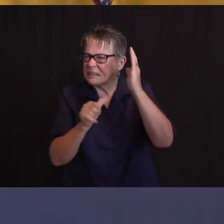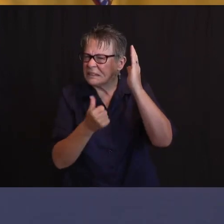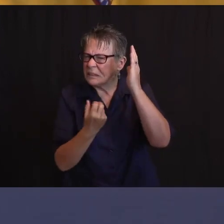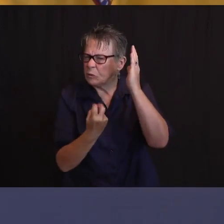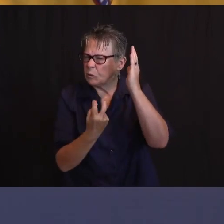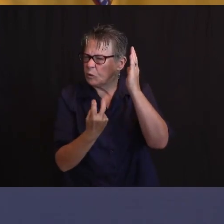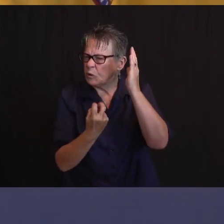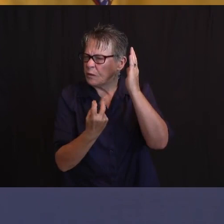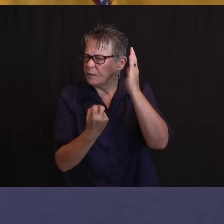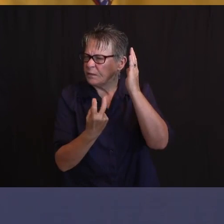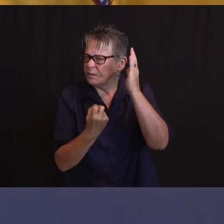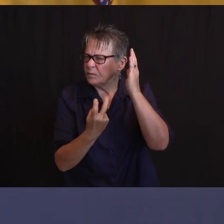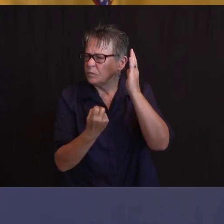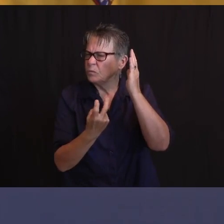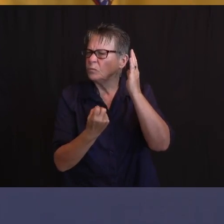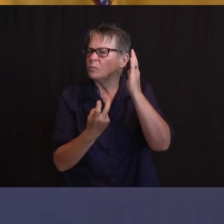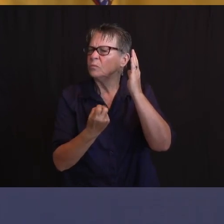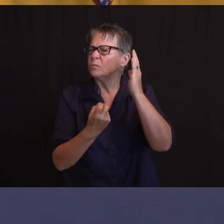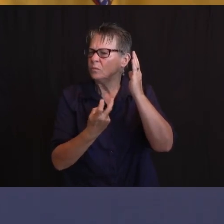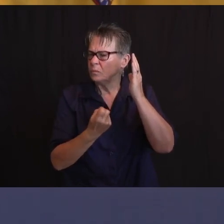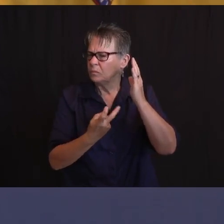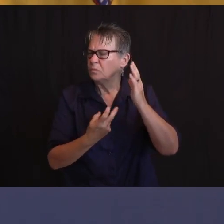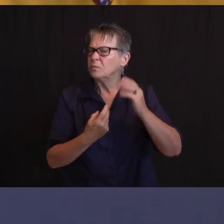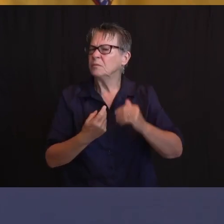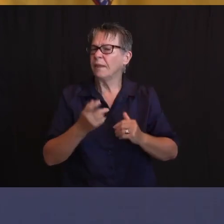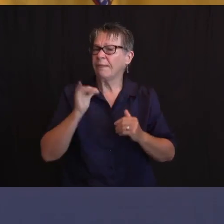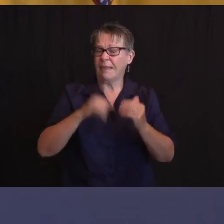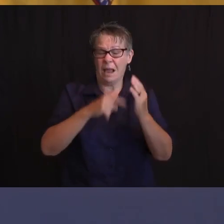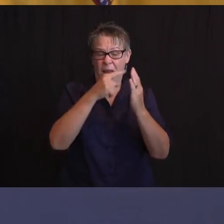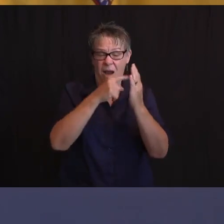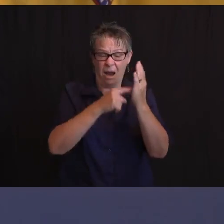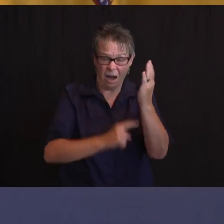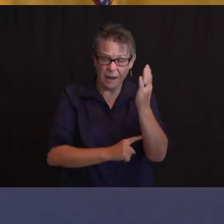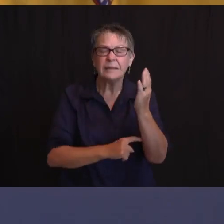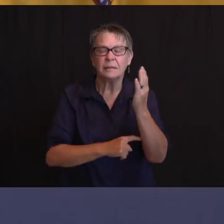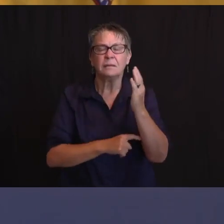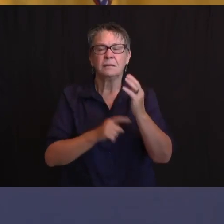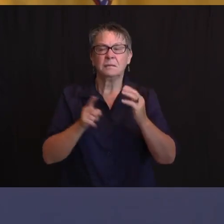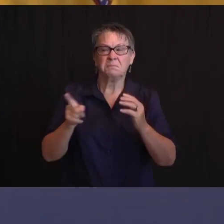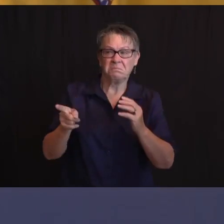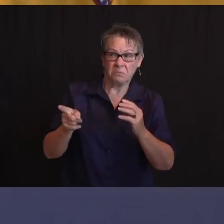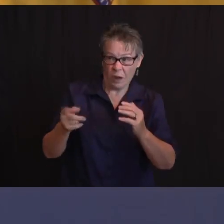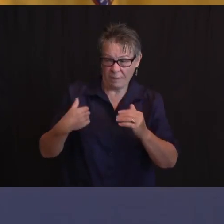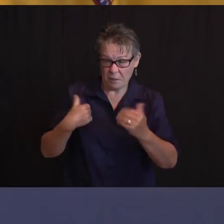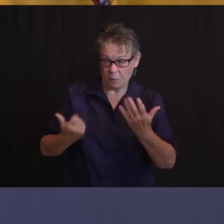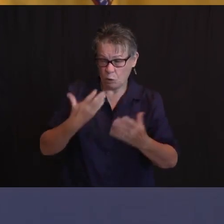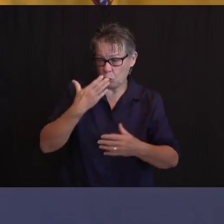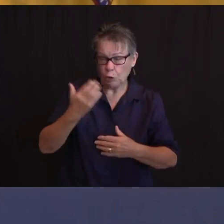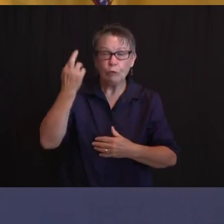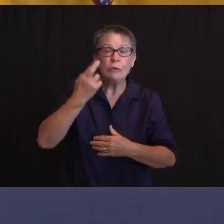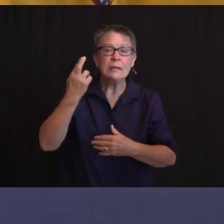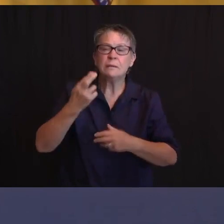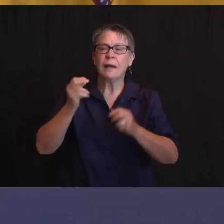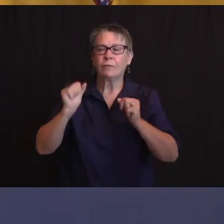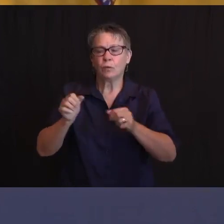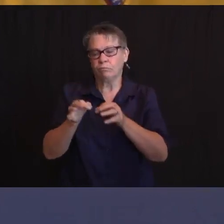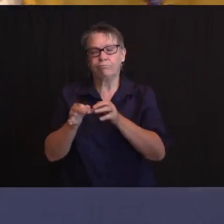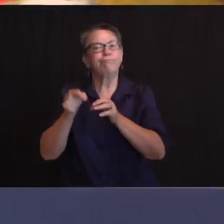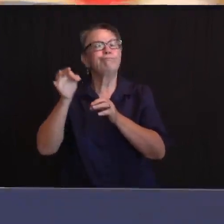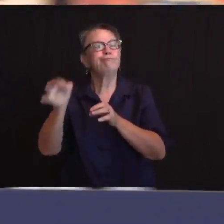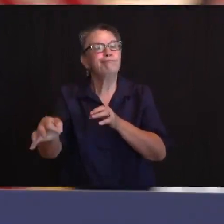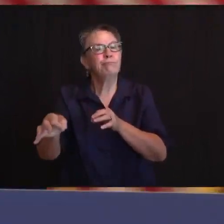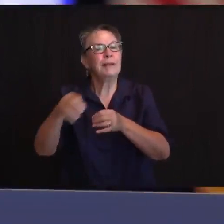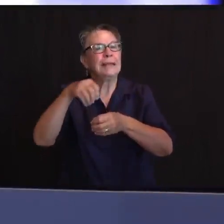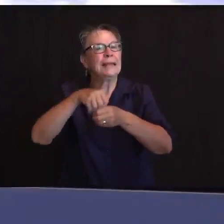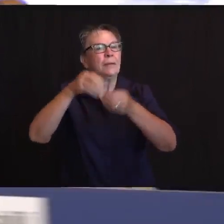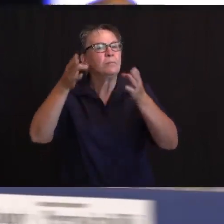the exact definition of what the acceptable air quality is, but perhaps Judy or Tina do. Do you know? Do you have it? Thank you. We'll